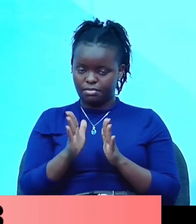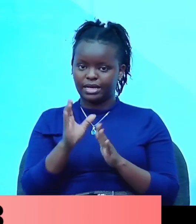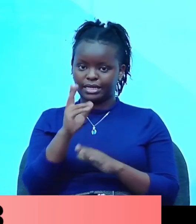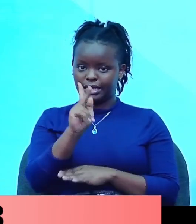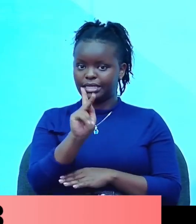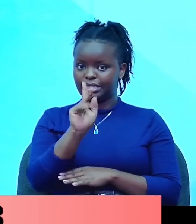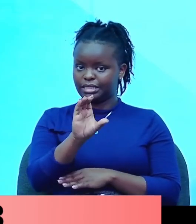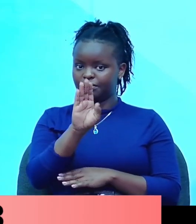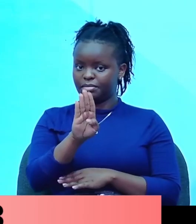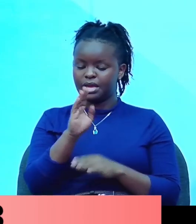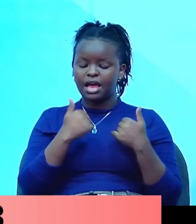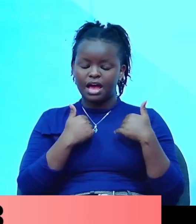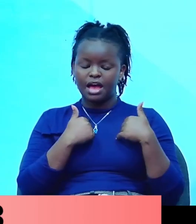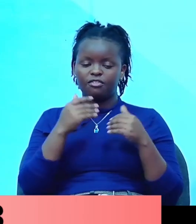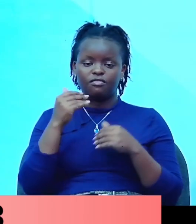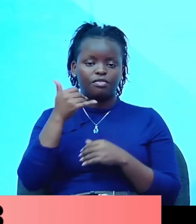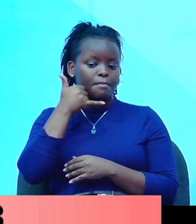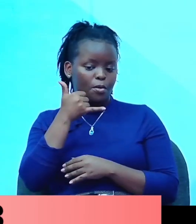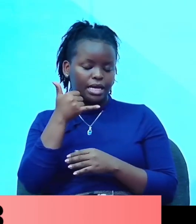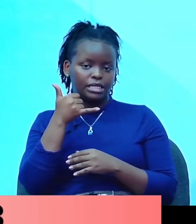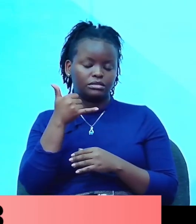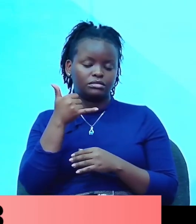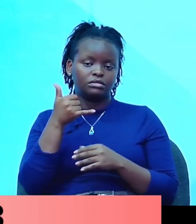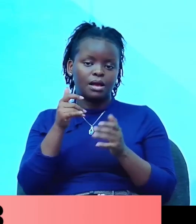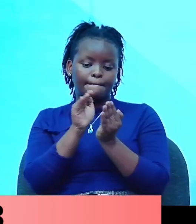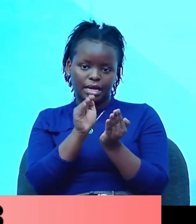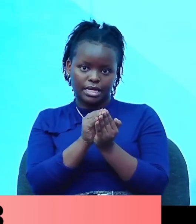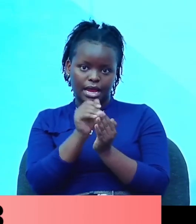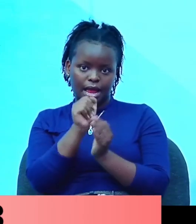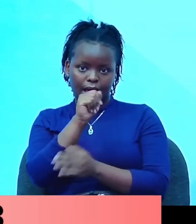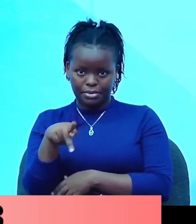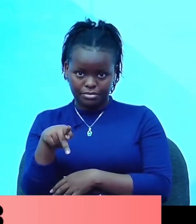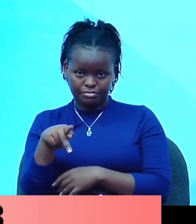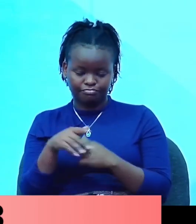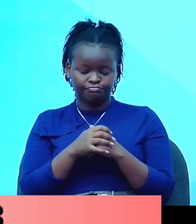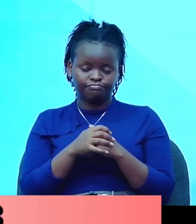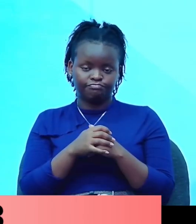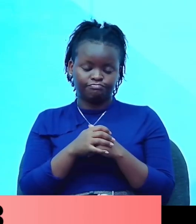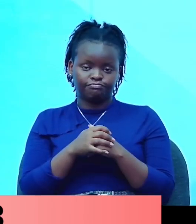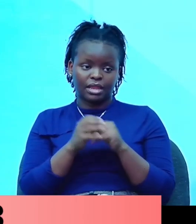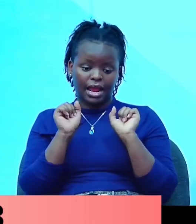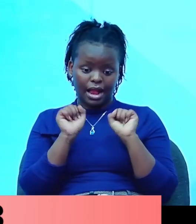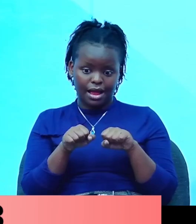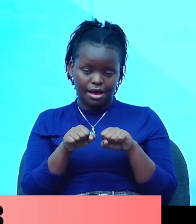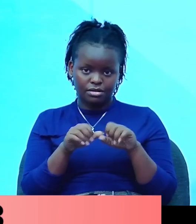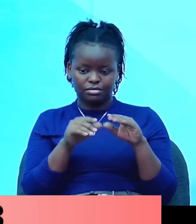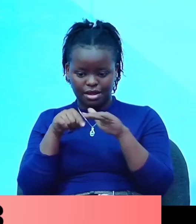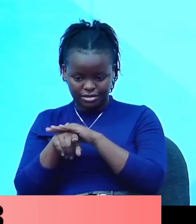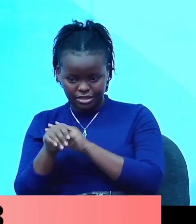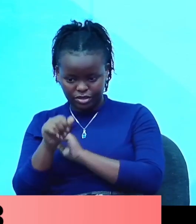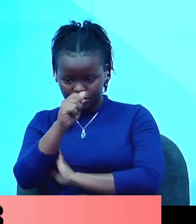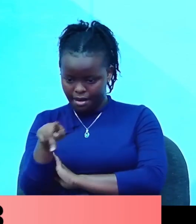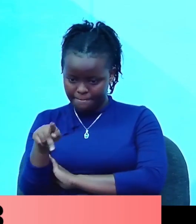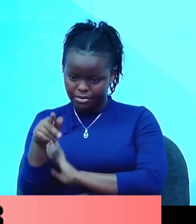mobile banking app, and it's a new mobile banking app, which is fantastic. Yeah. So if you have the mobile banking app, you can actually go into the app,